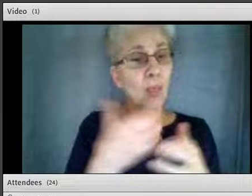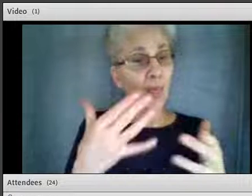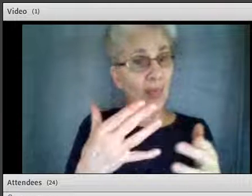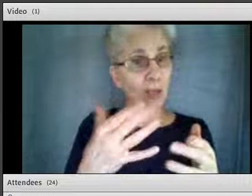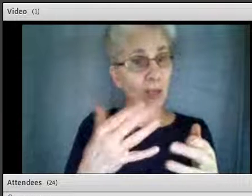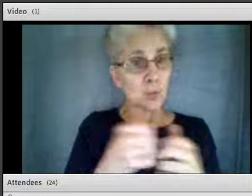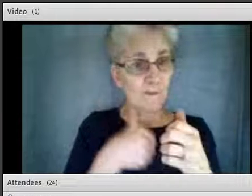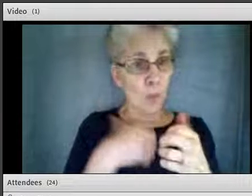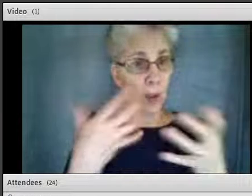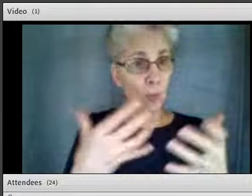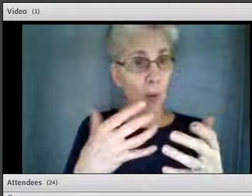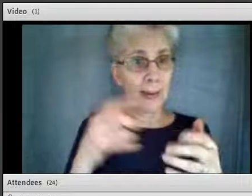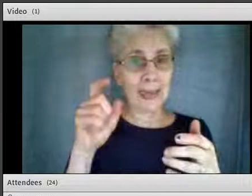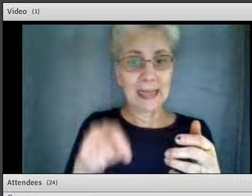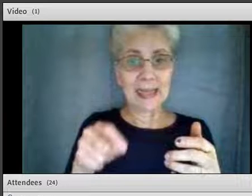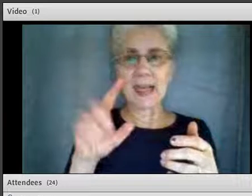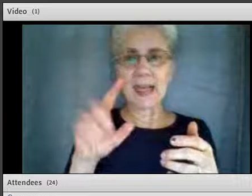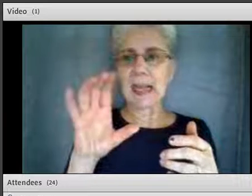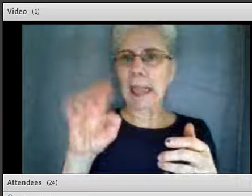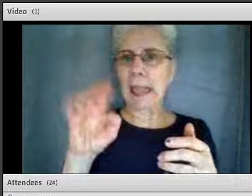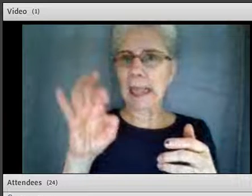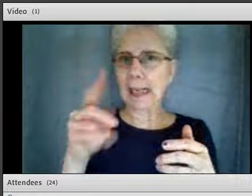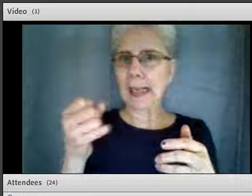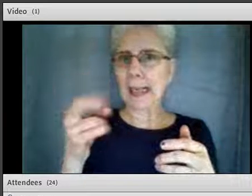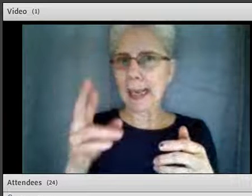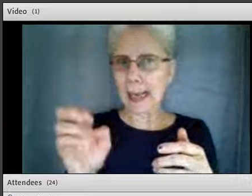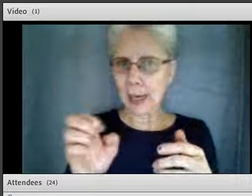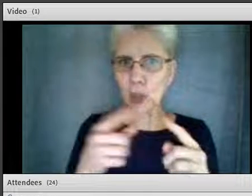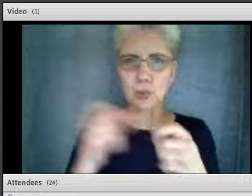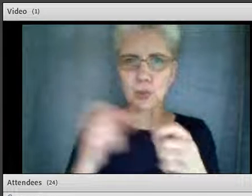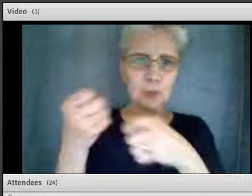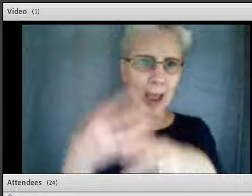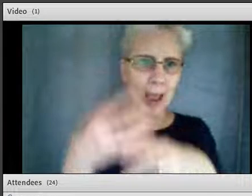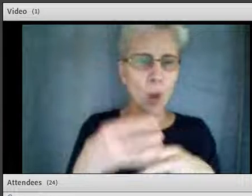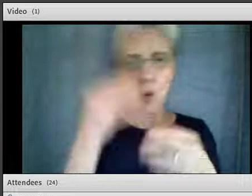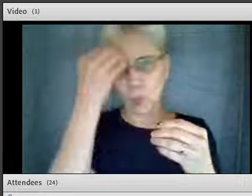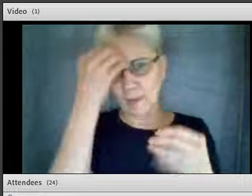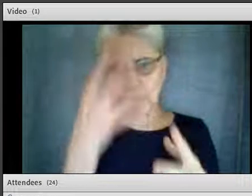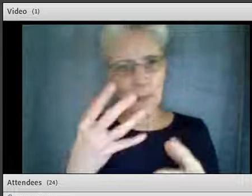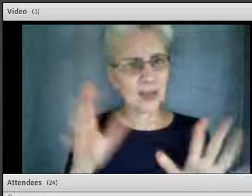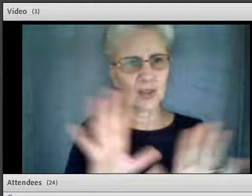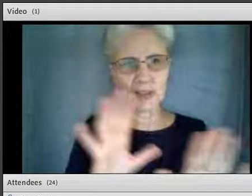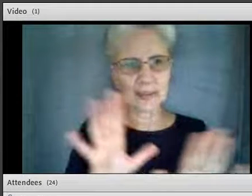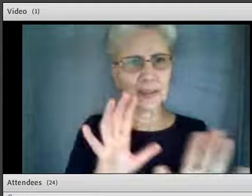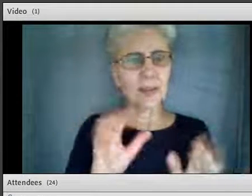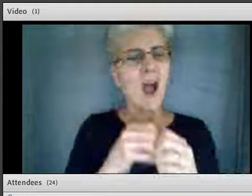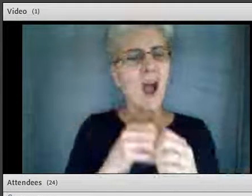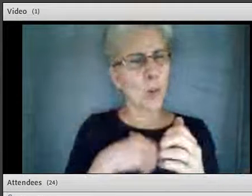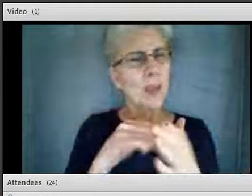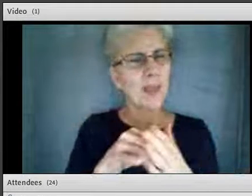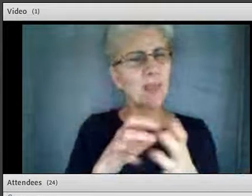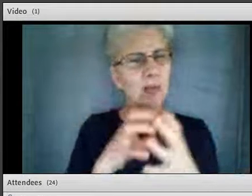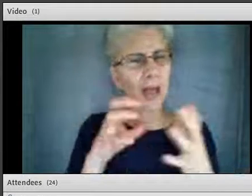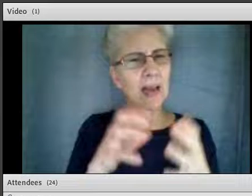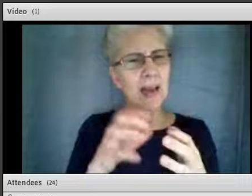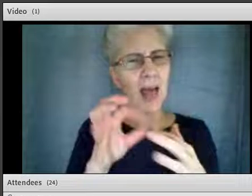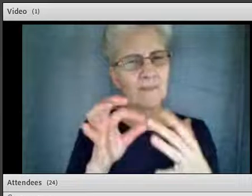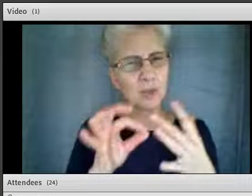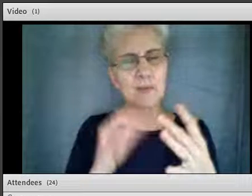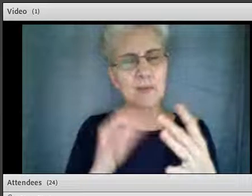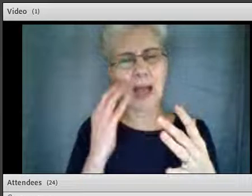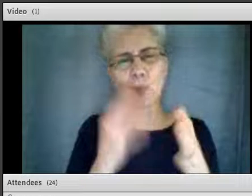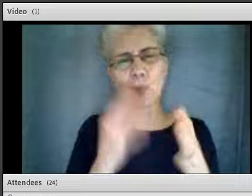to download, or click here for information. So there's a lot of alternatives, and I know that sometimes I get this kind of in my head, and